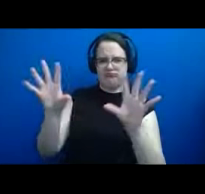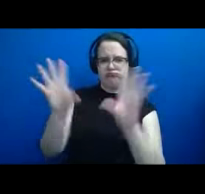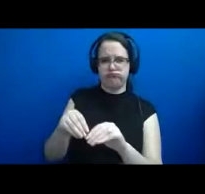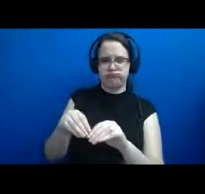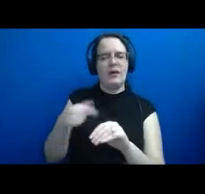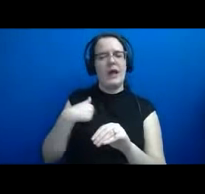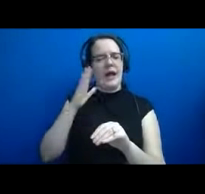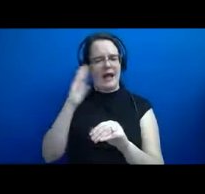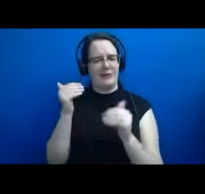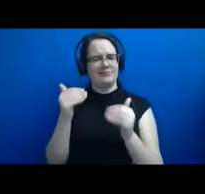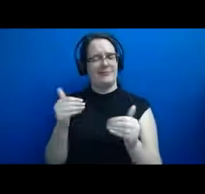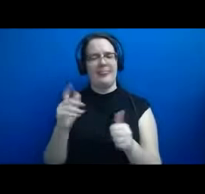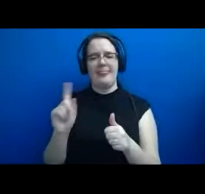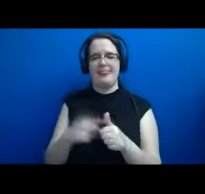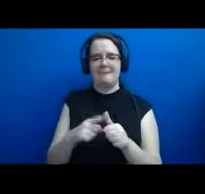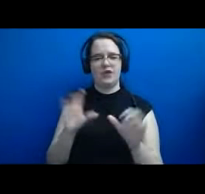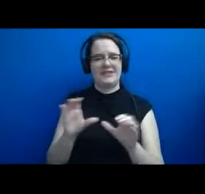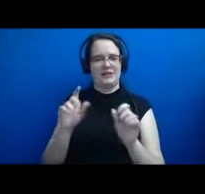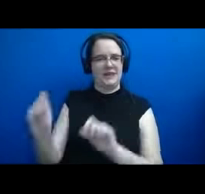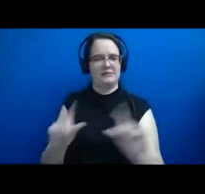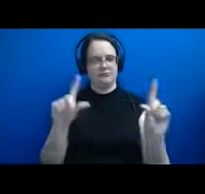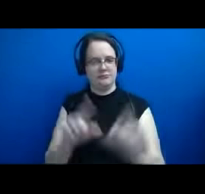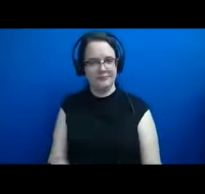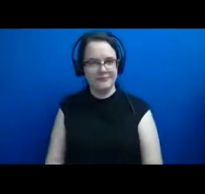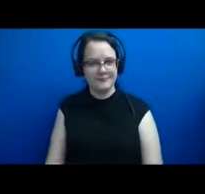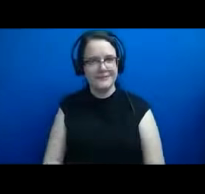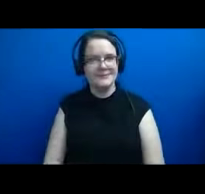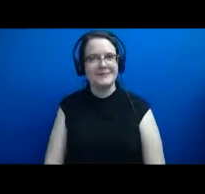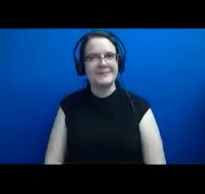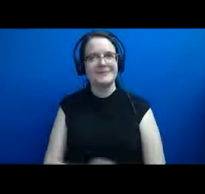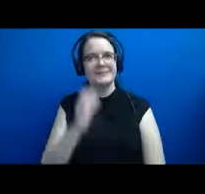first exercise while everybody does that.